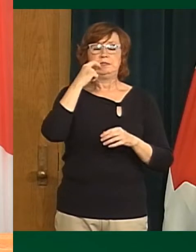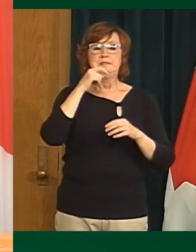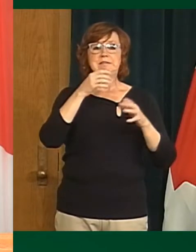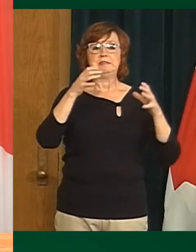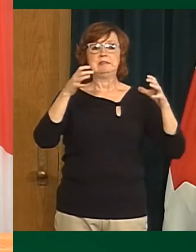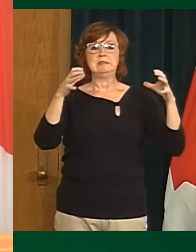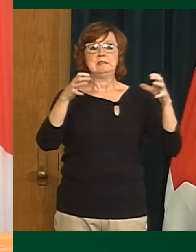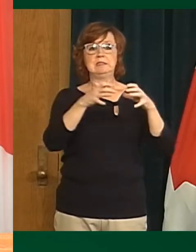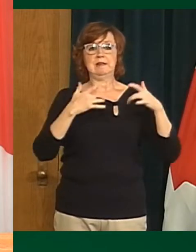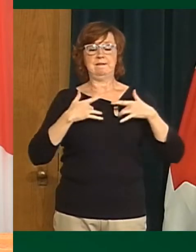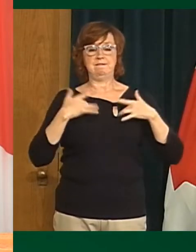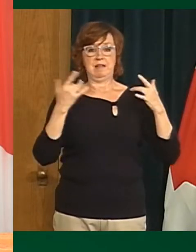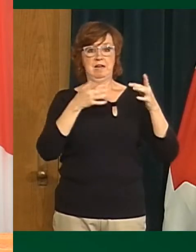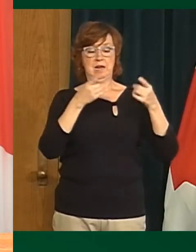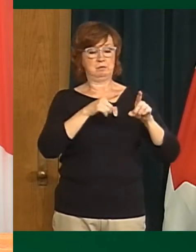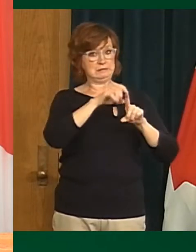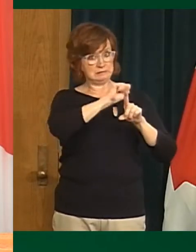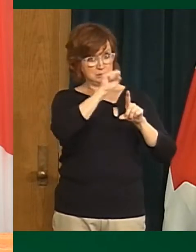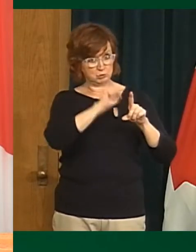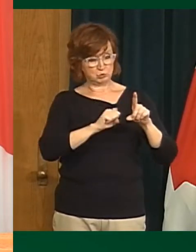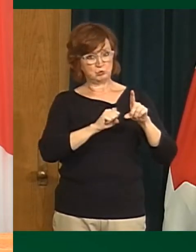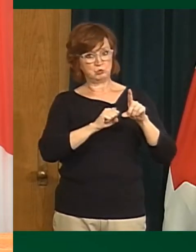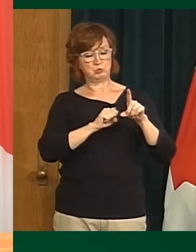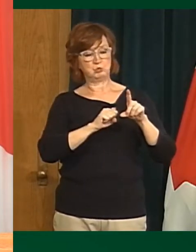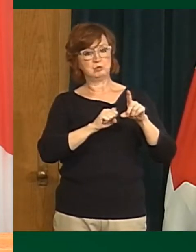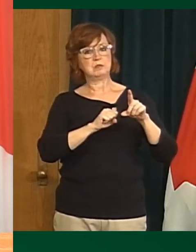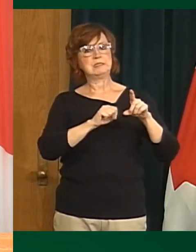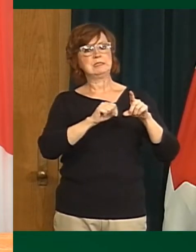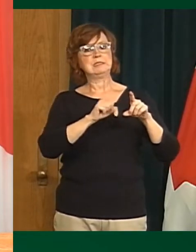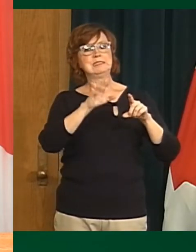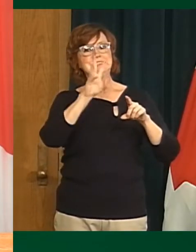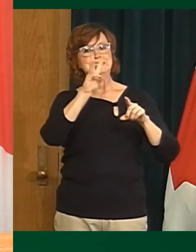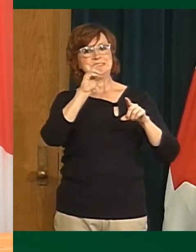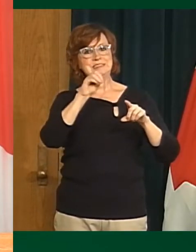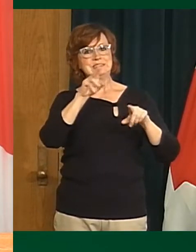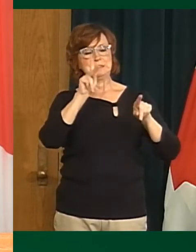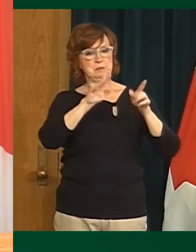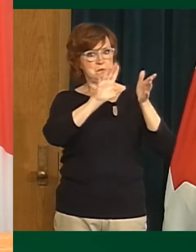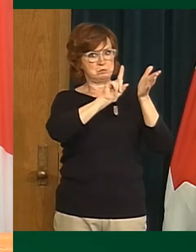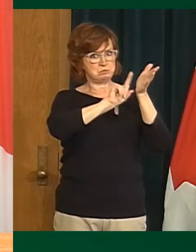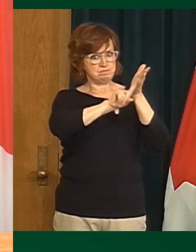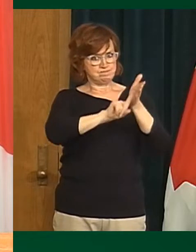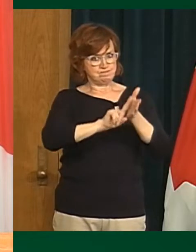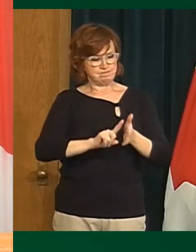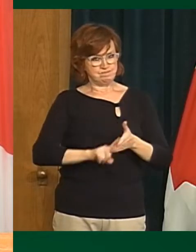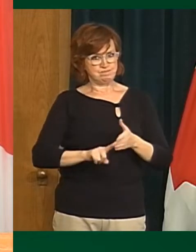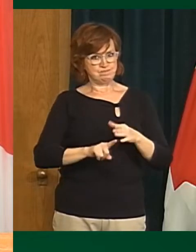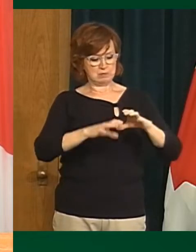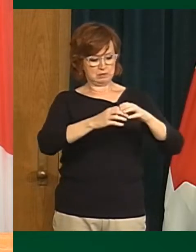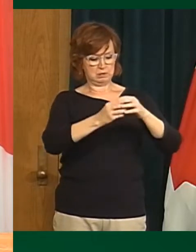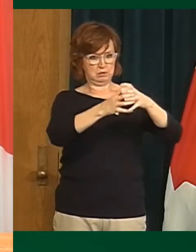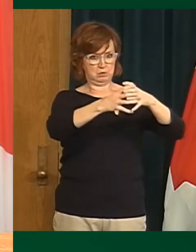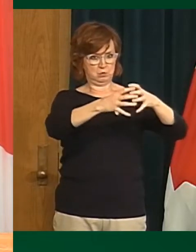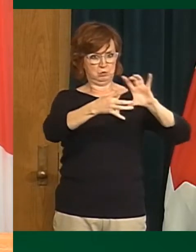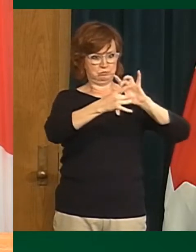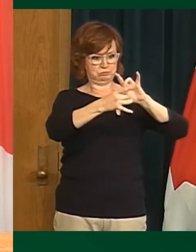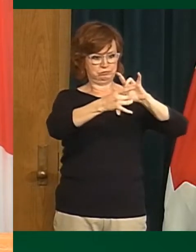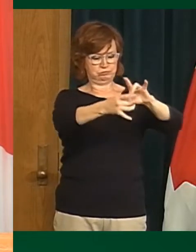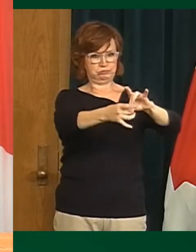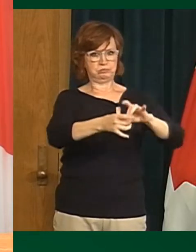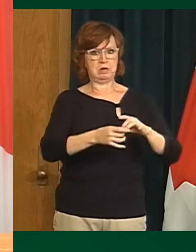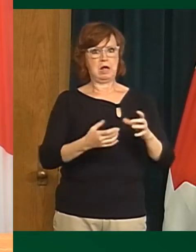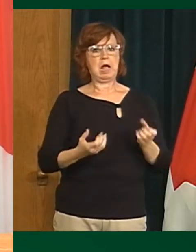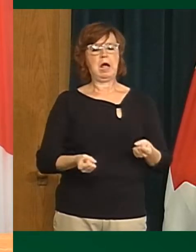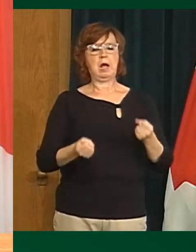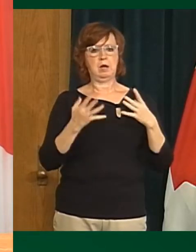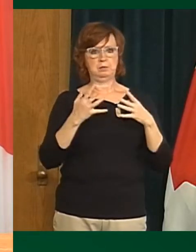reached. How many people have been contacted in regards to that outbreak? So this is just preliminary information from this morning. We will